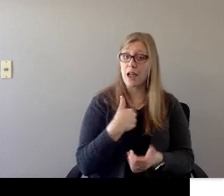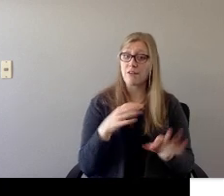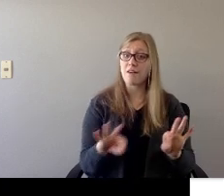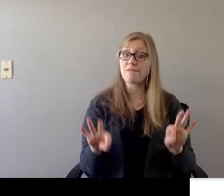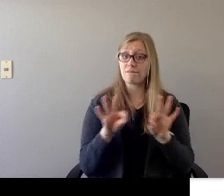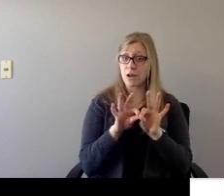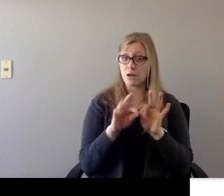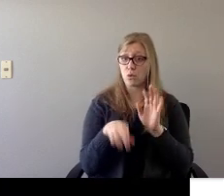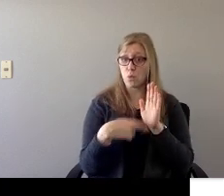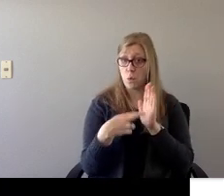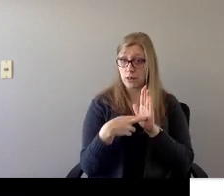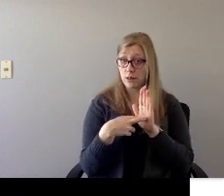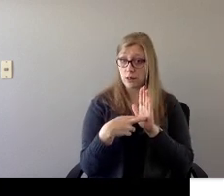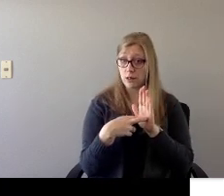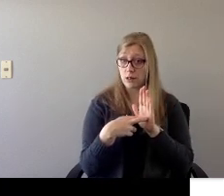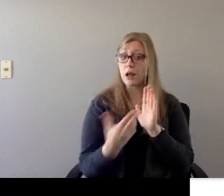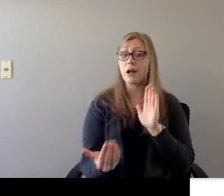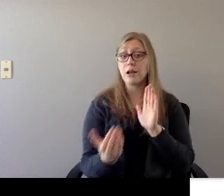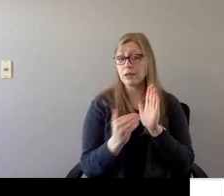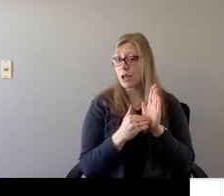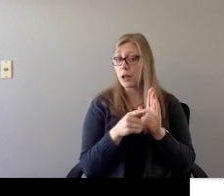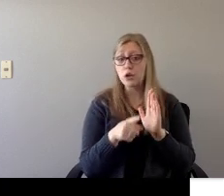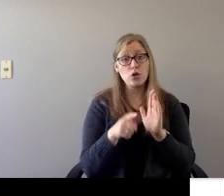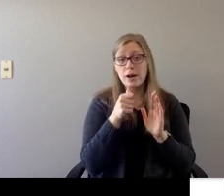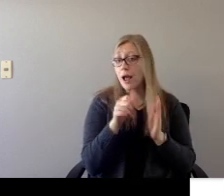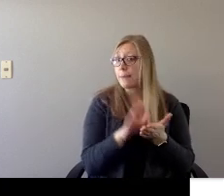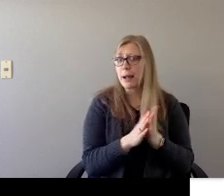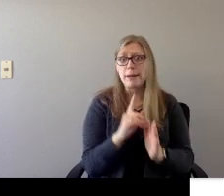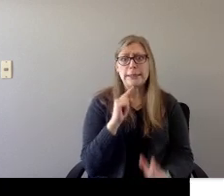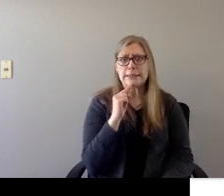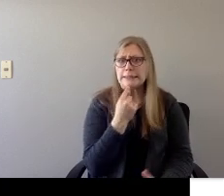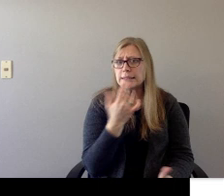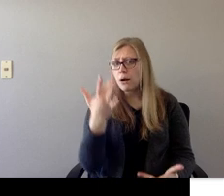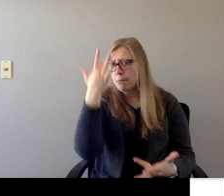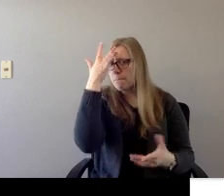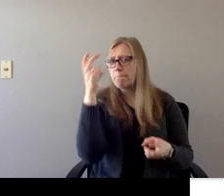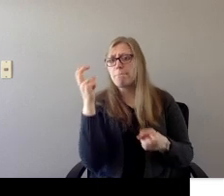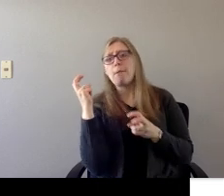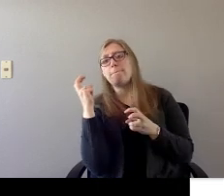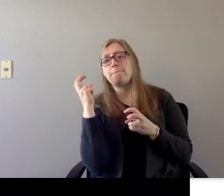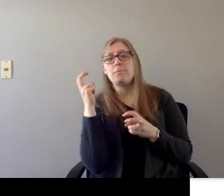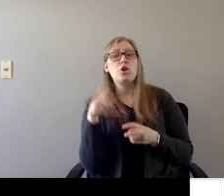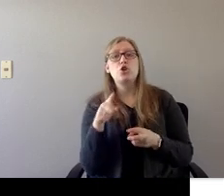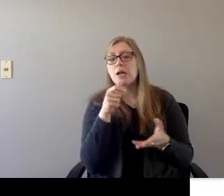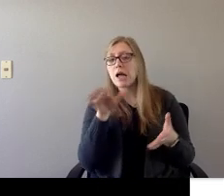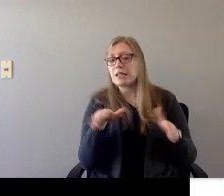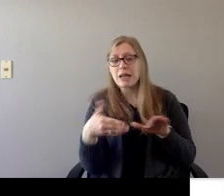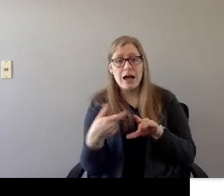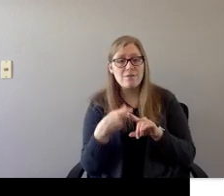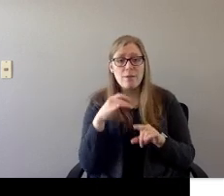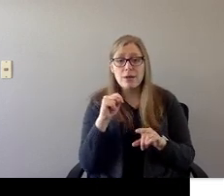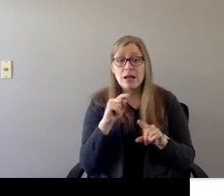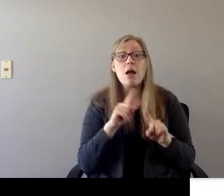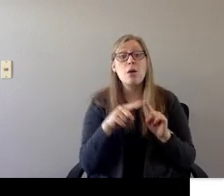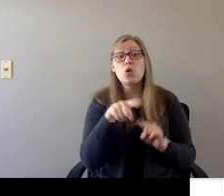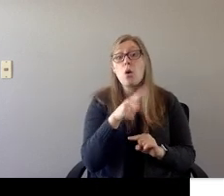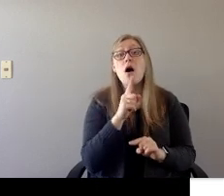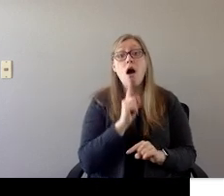a vital role. Yes, again, you're not getting seriously ill, you're not passing away from this, but you